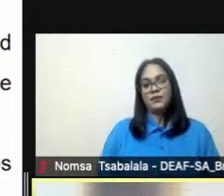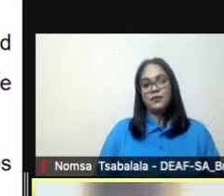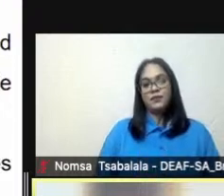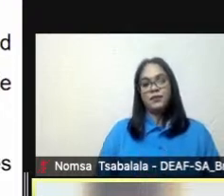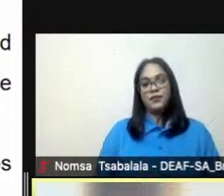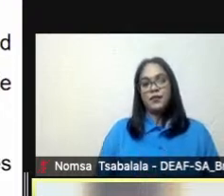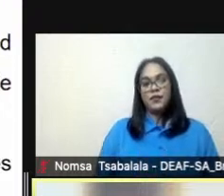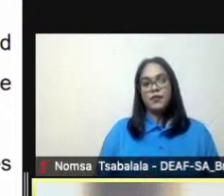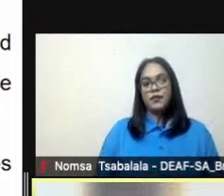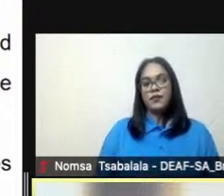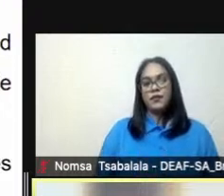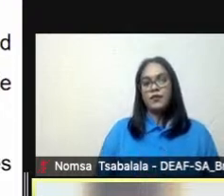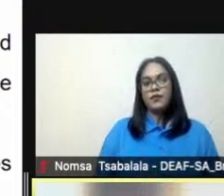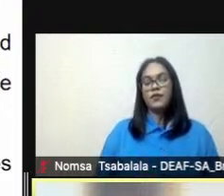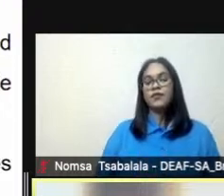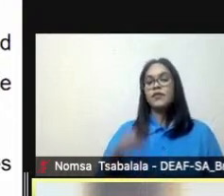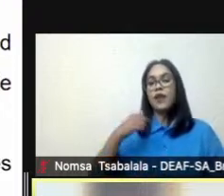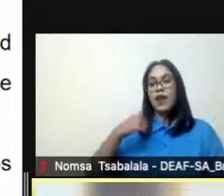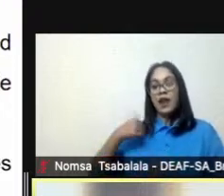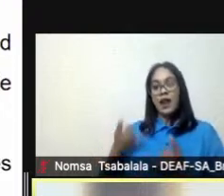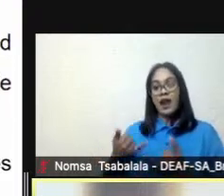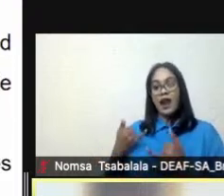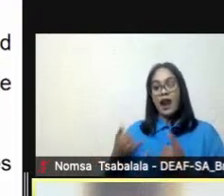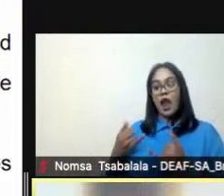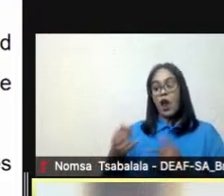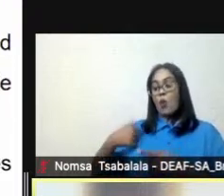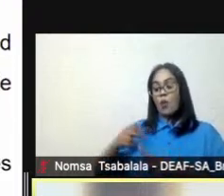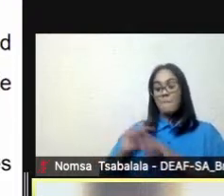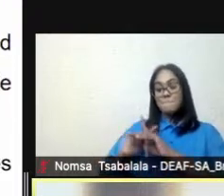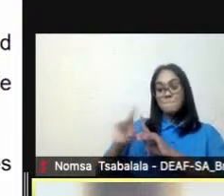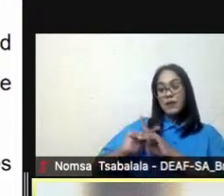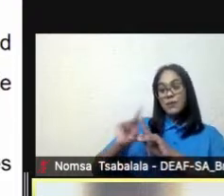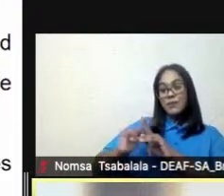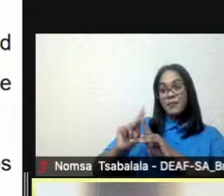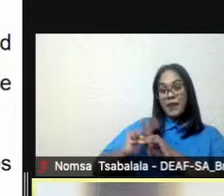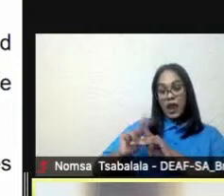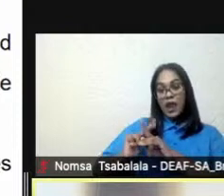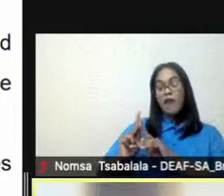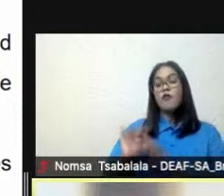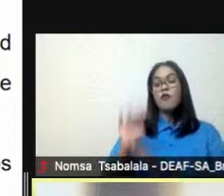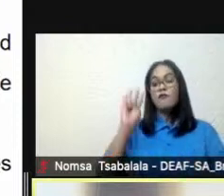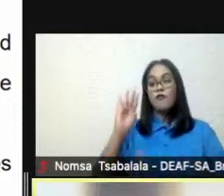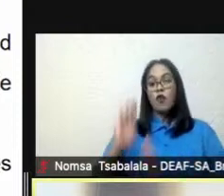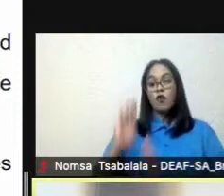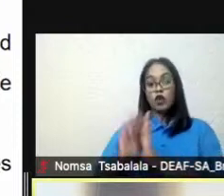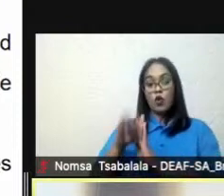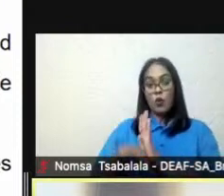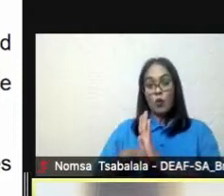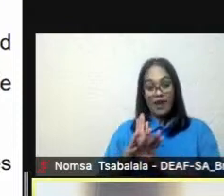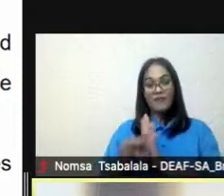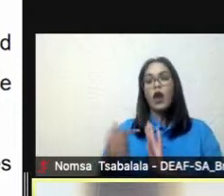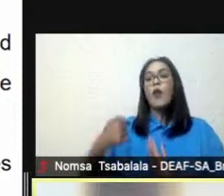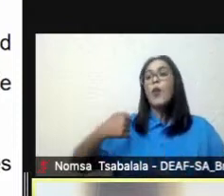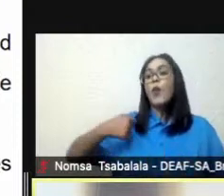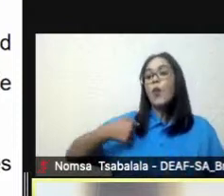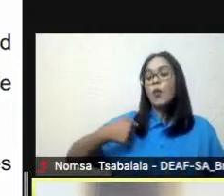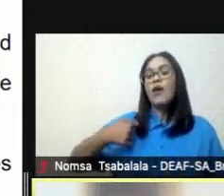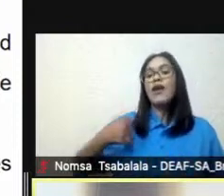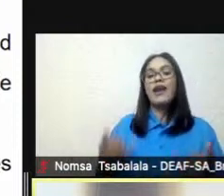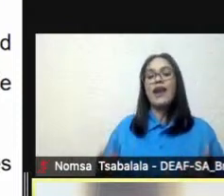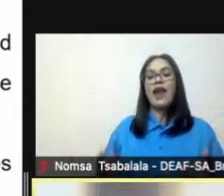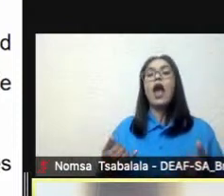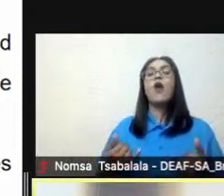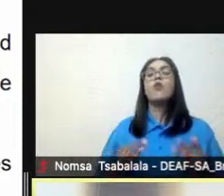we're also doing as we're preparing ready for the fourth wave, we're also working on the improving or continuing to deliver essential